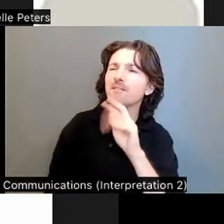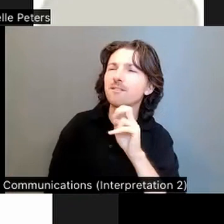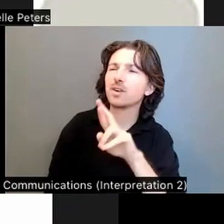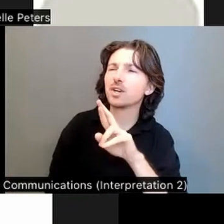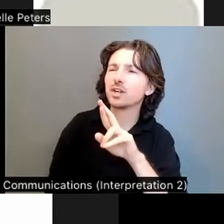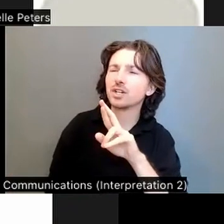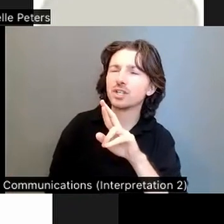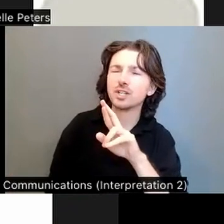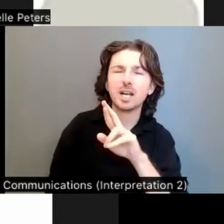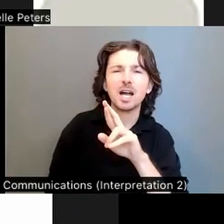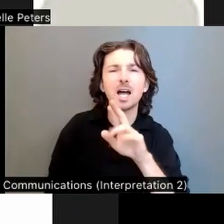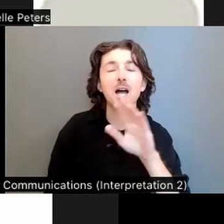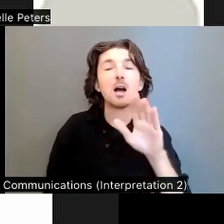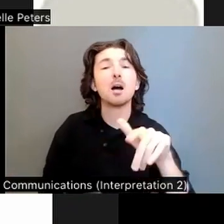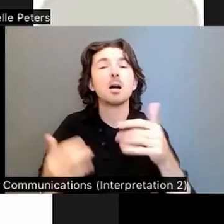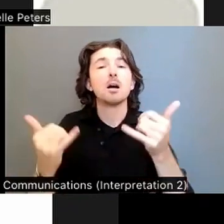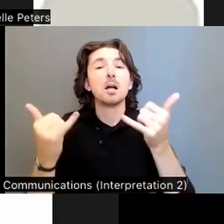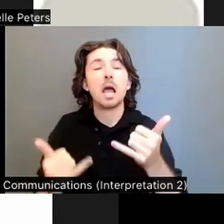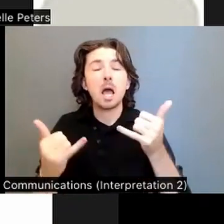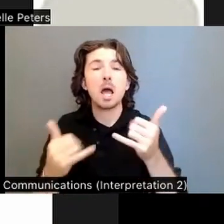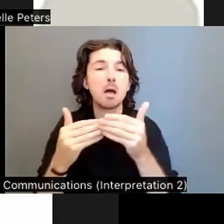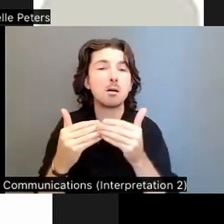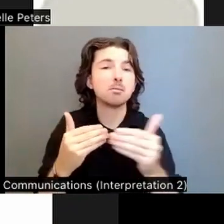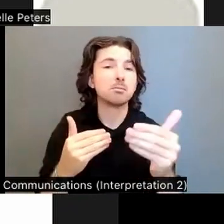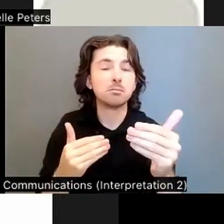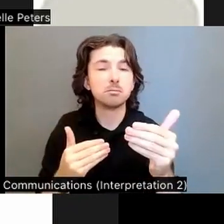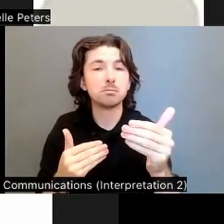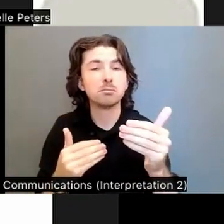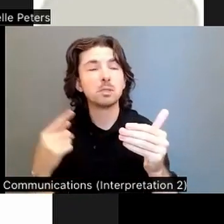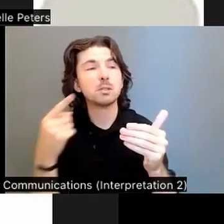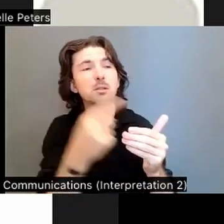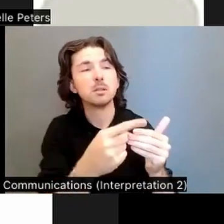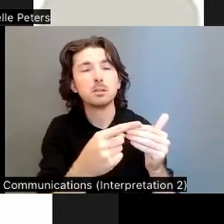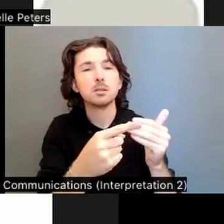From here, we're going to hear from